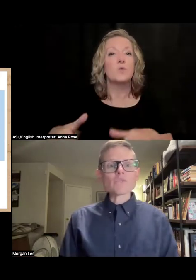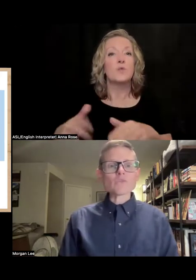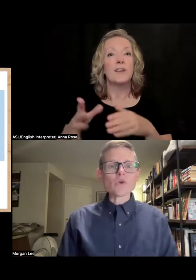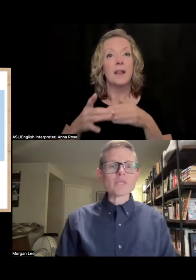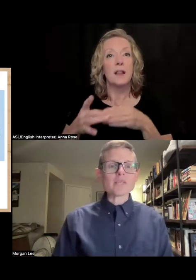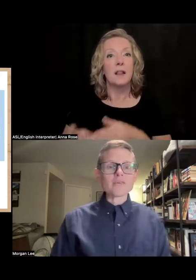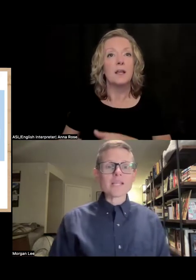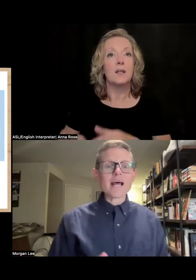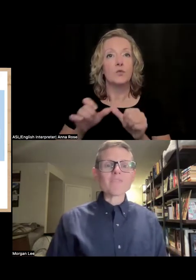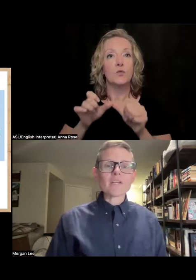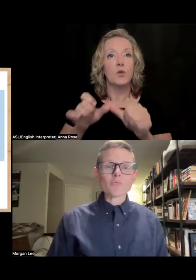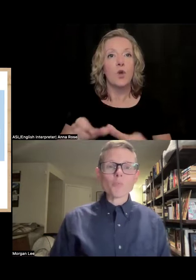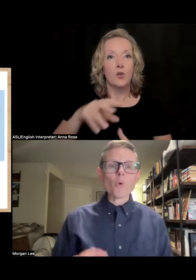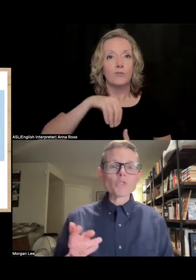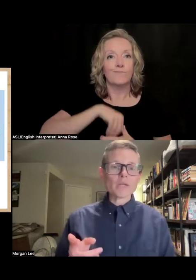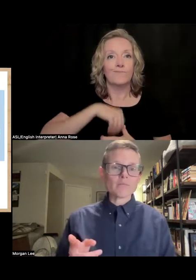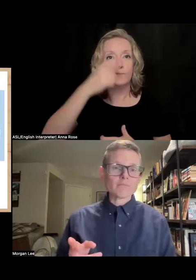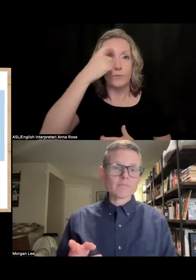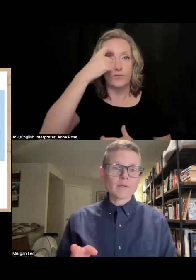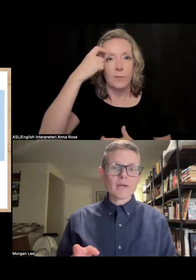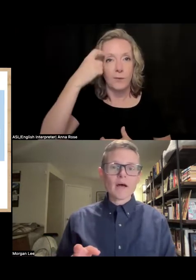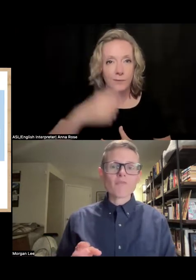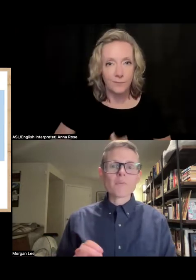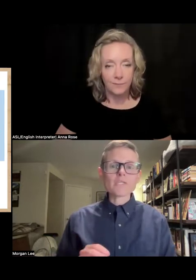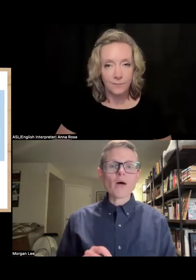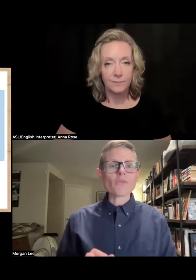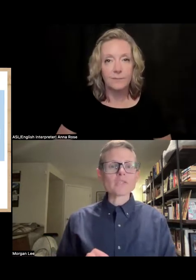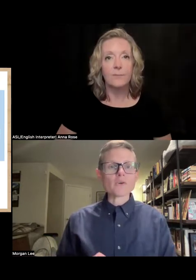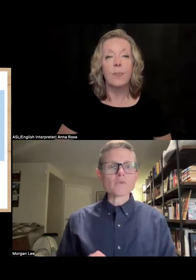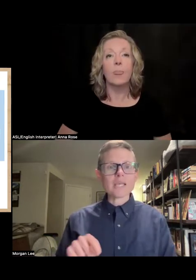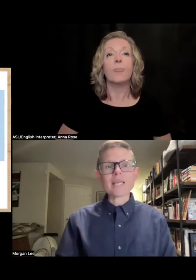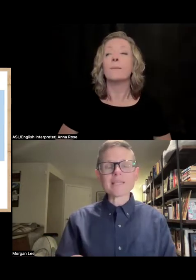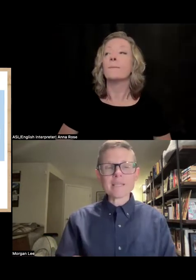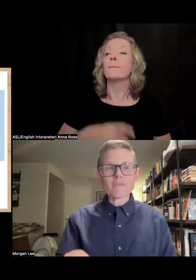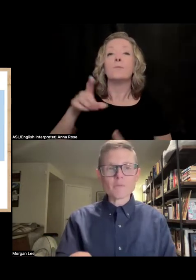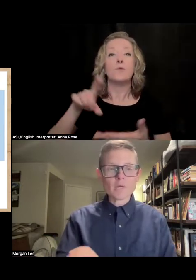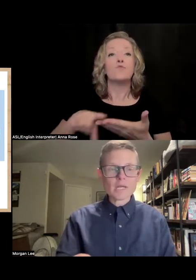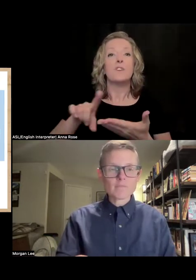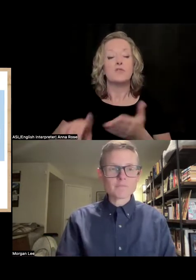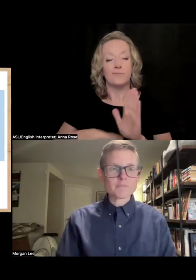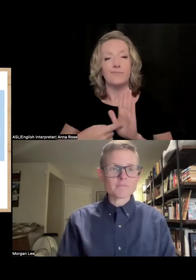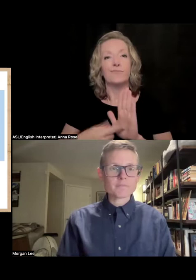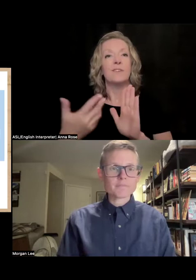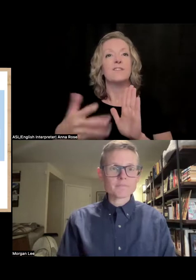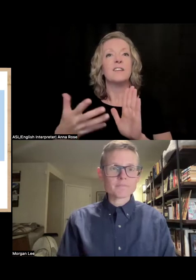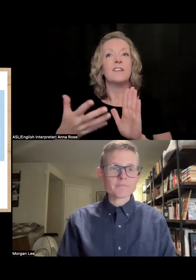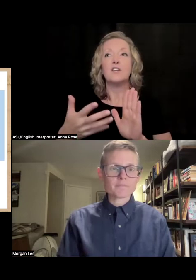And research shows that there's an elevated proportion of mental health concerns in the deaf community.